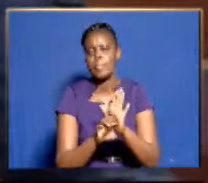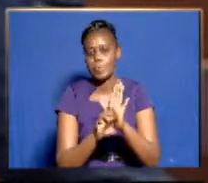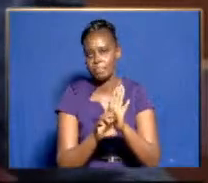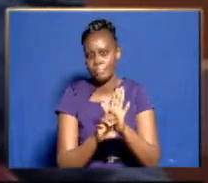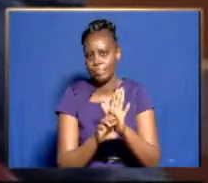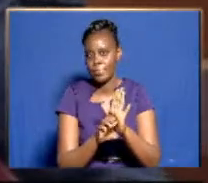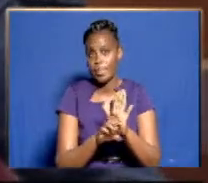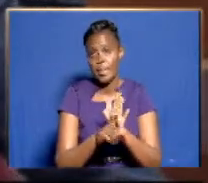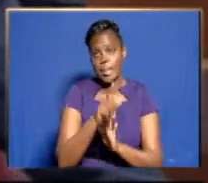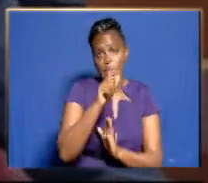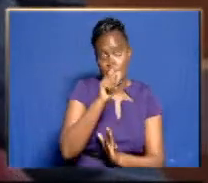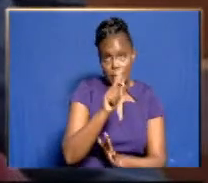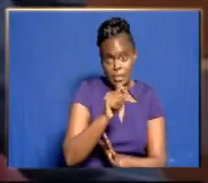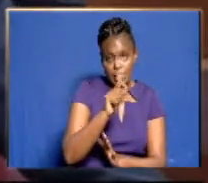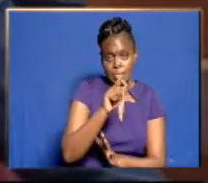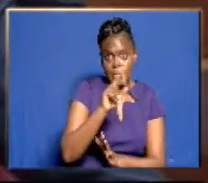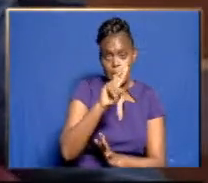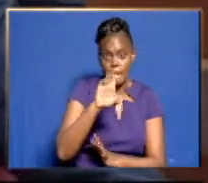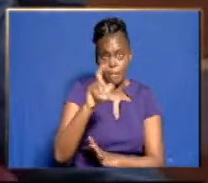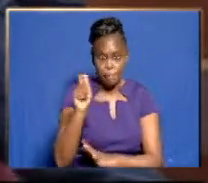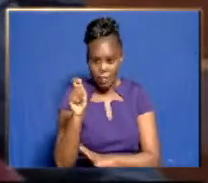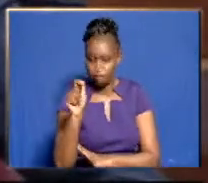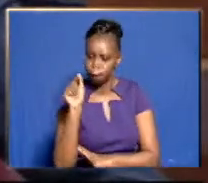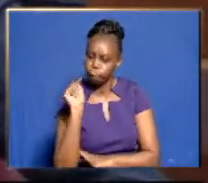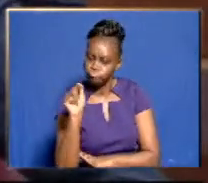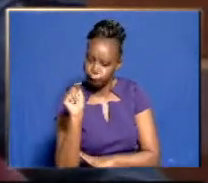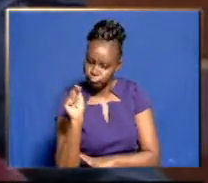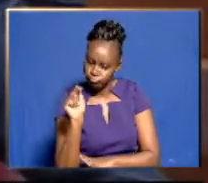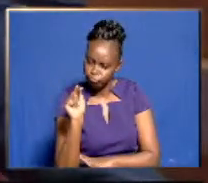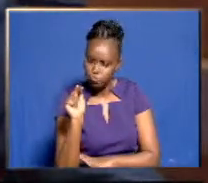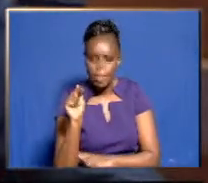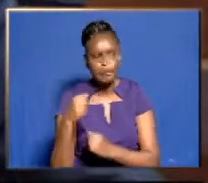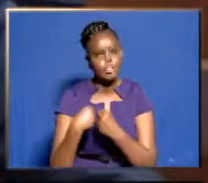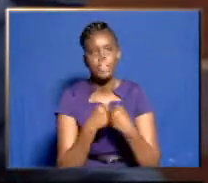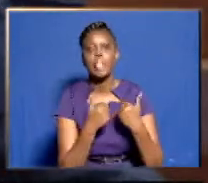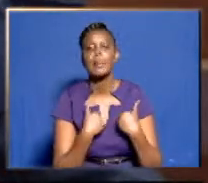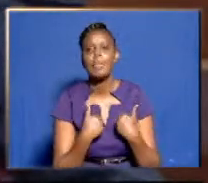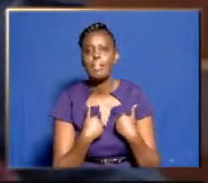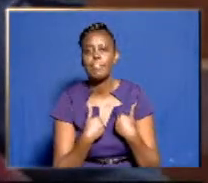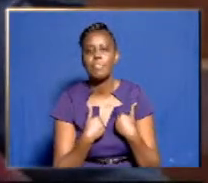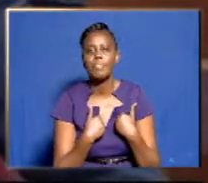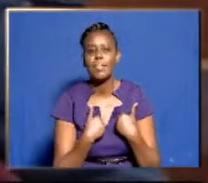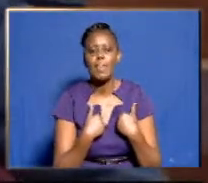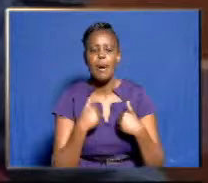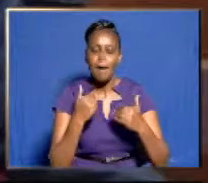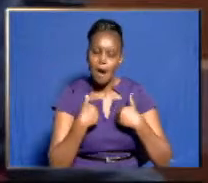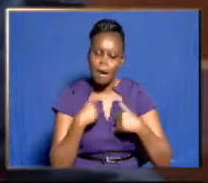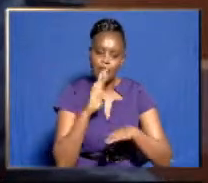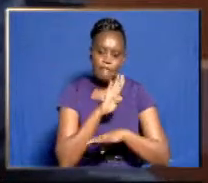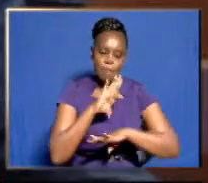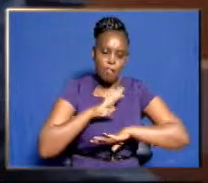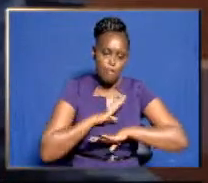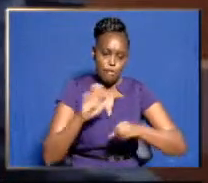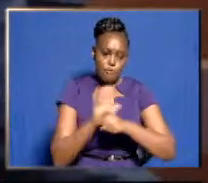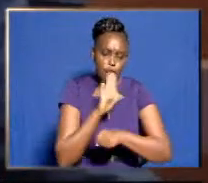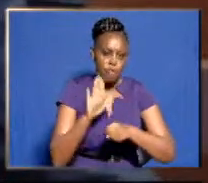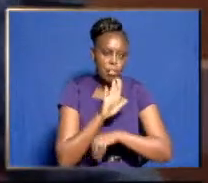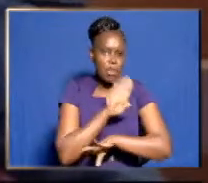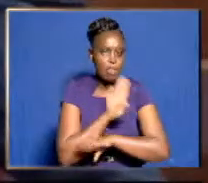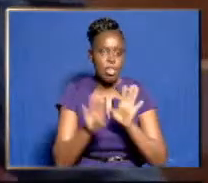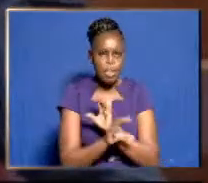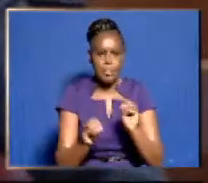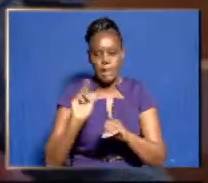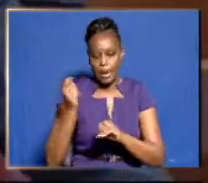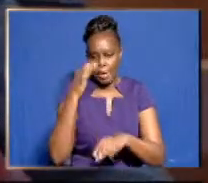of the TVETs which have been done, Honorable Speaker, are complete in terms of infrastructure, but they have not been equipped. So Kenyans are not really reaping